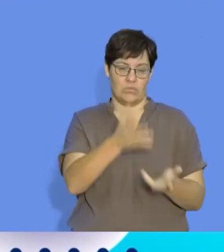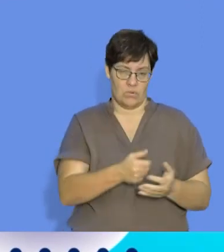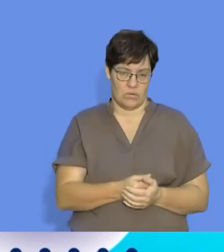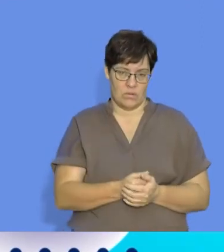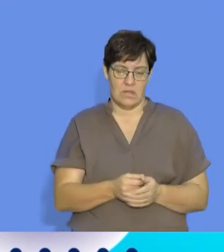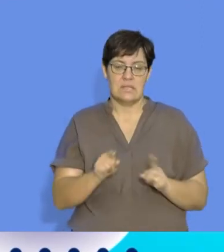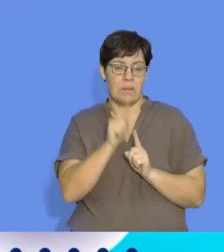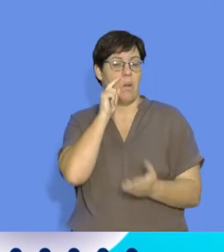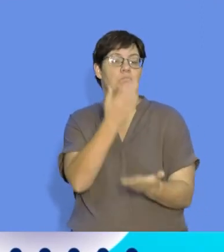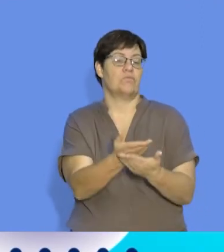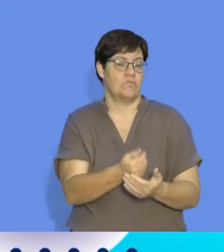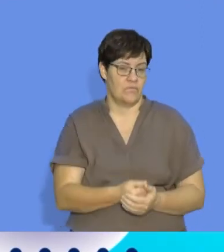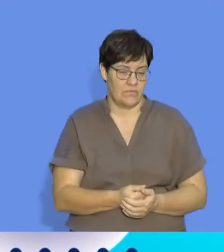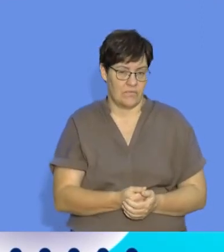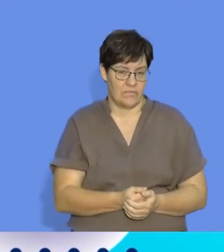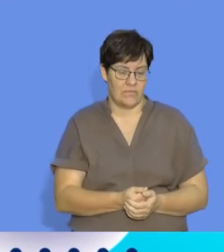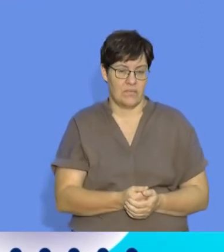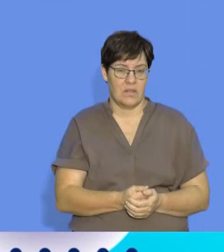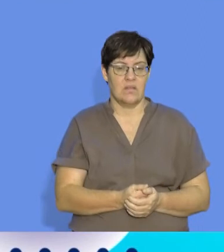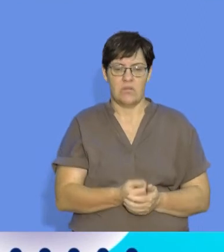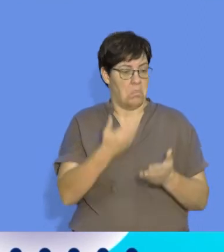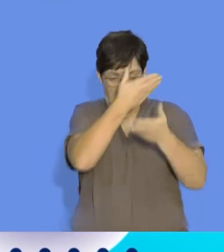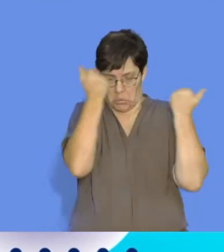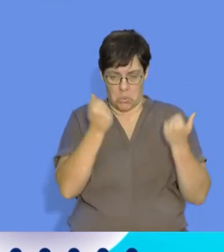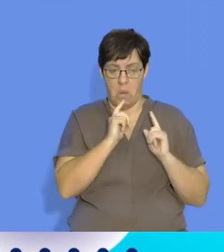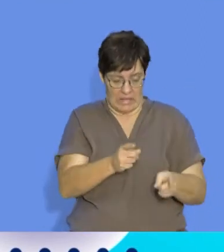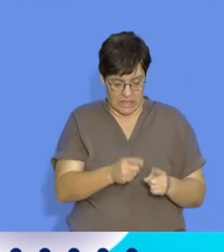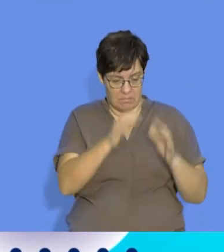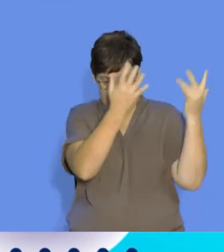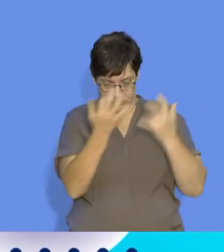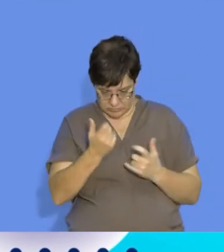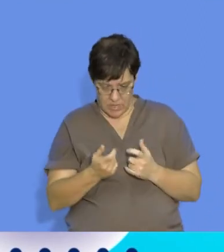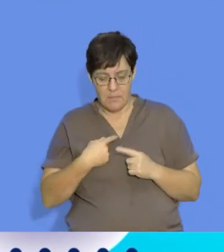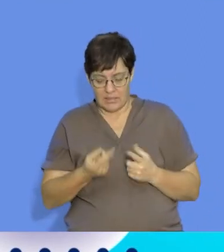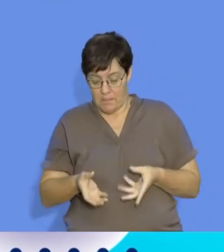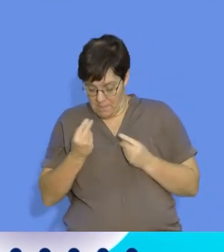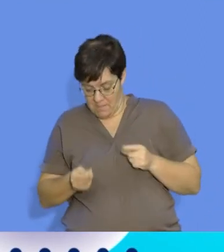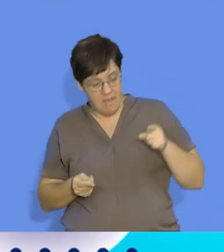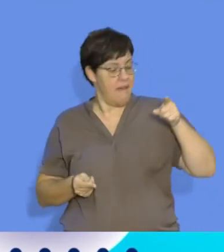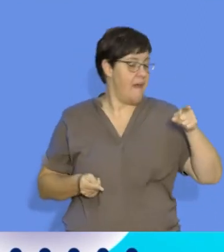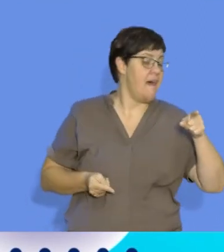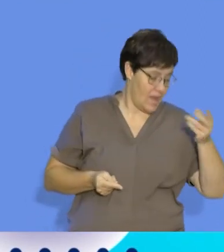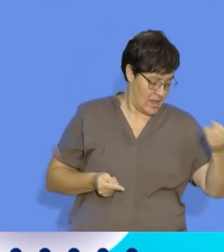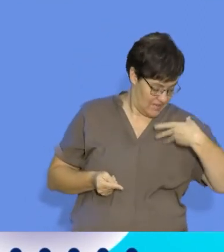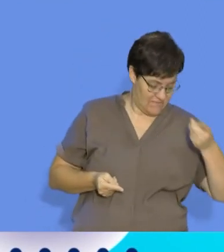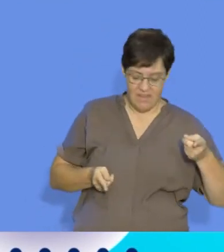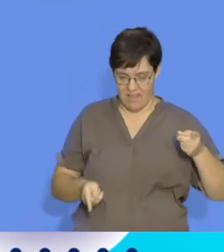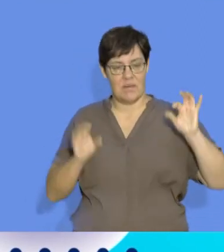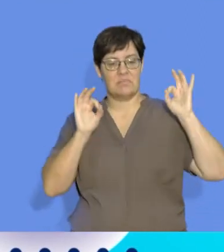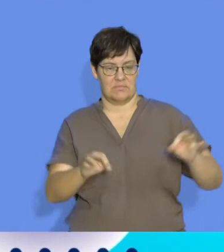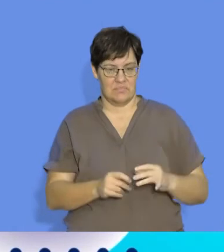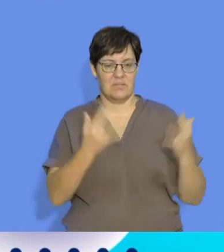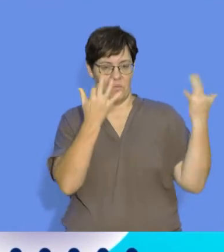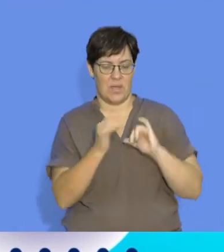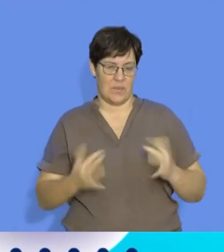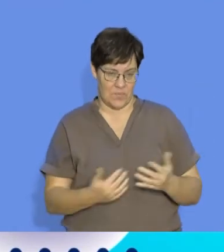show means. It's the same as proof, right? You act as though you don't know the answer. You work it out. The answer must be what they gave